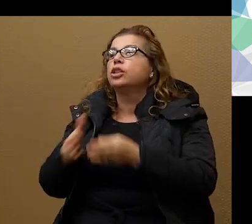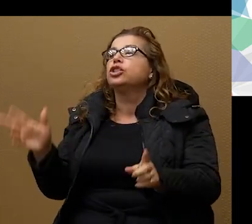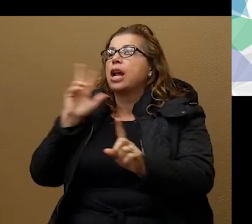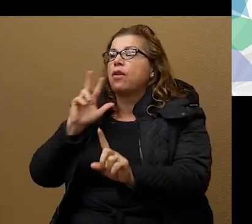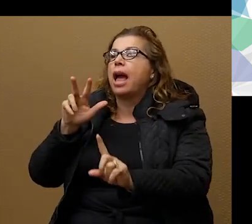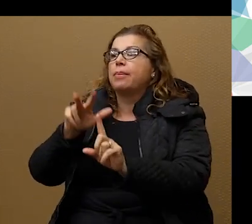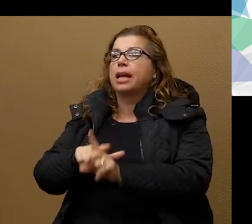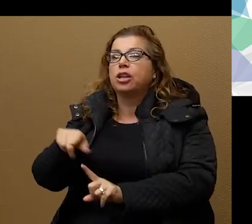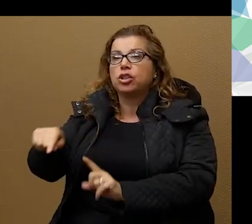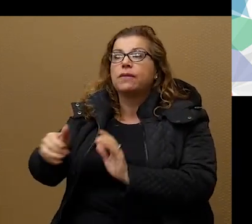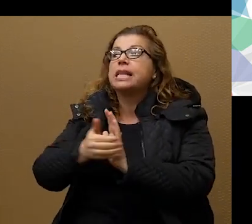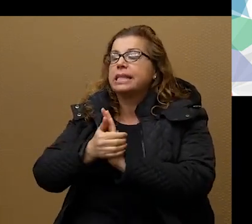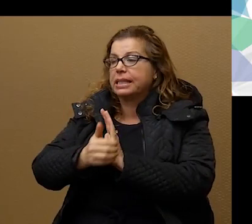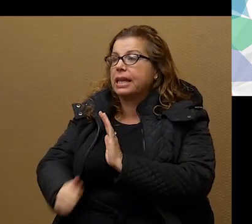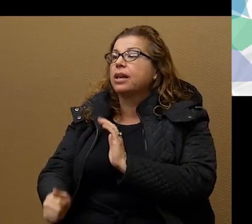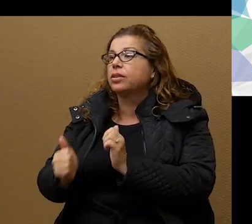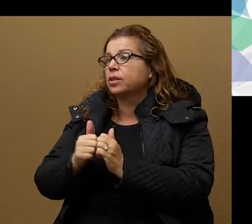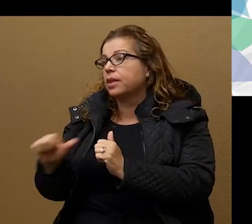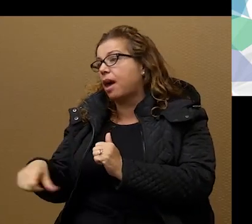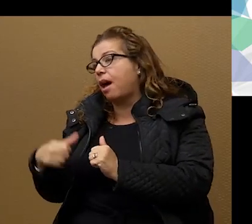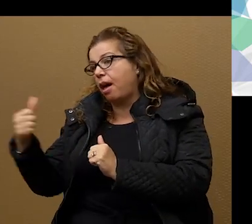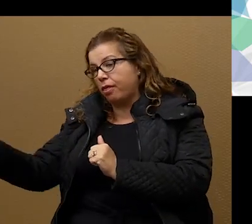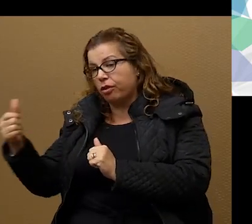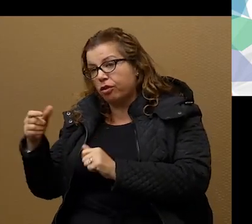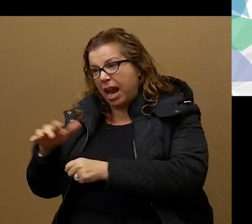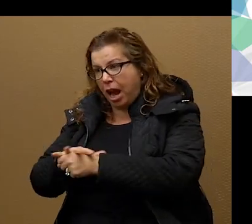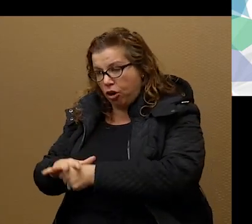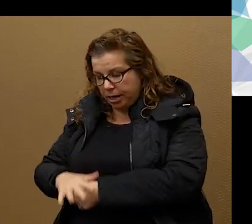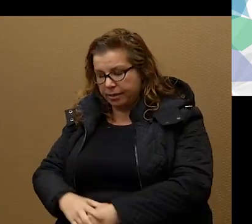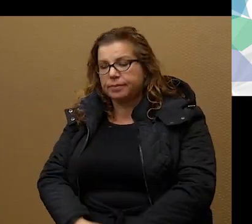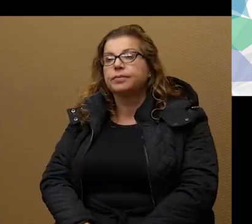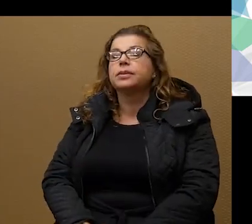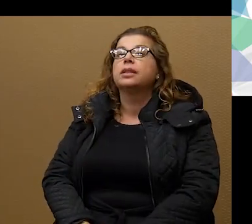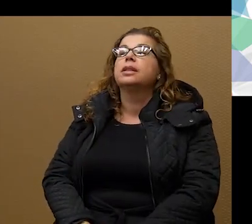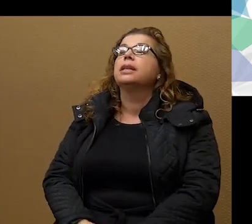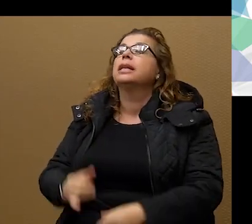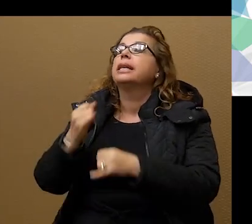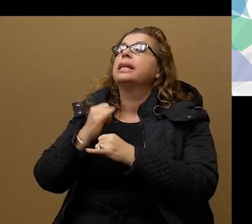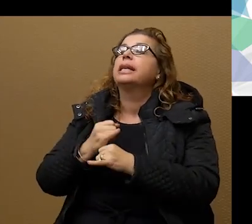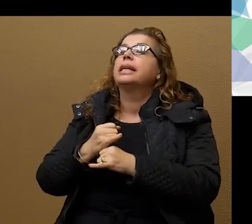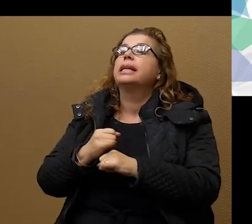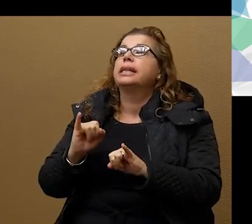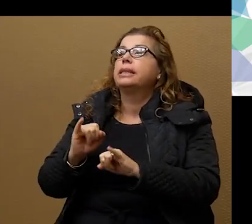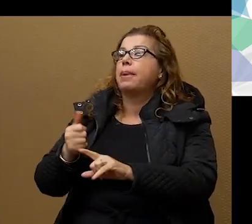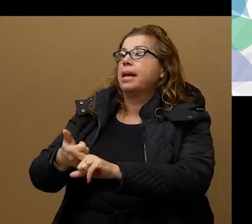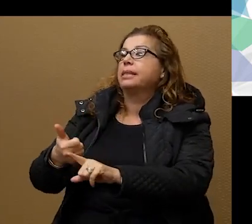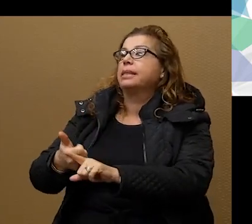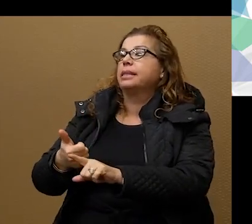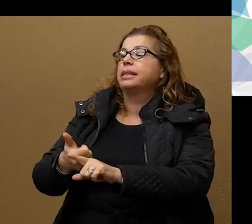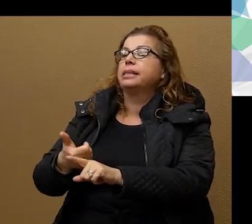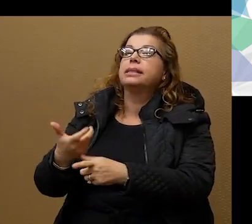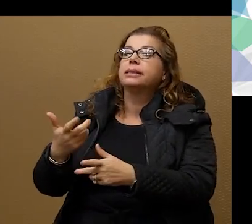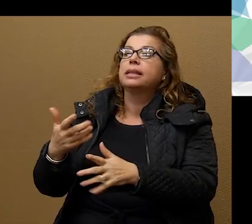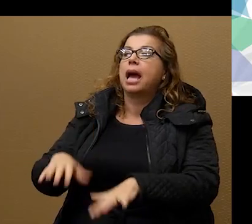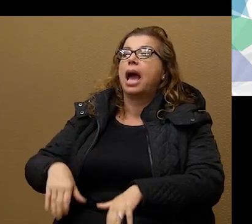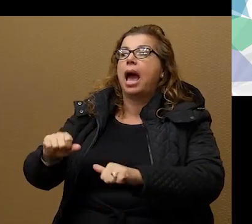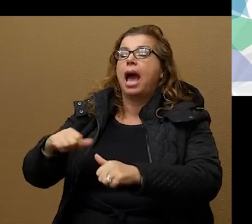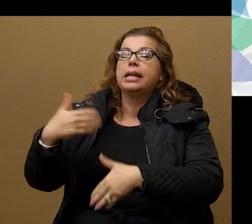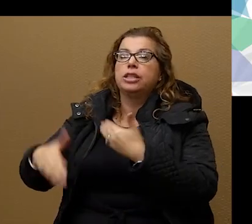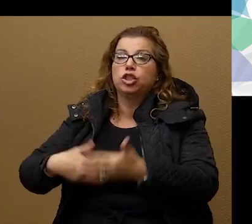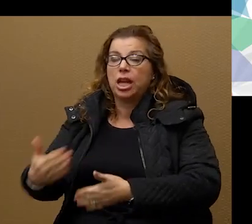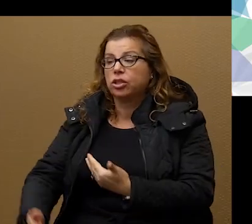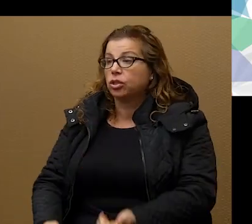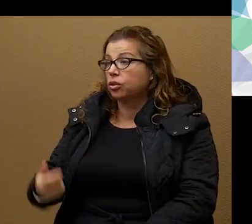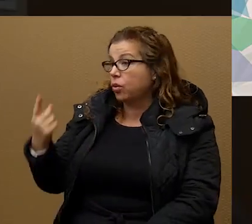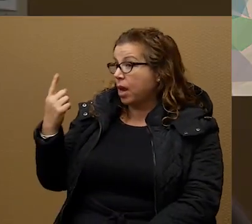skills into other areas. And then there's independent initiation. So here's a